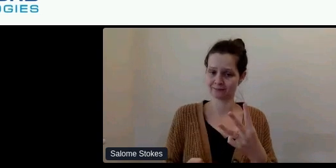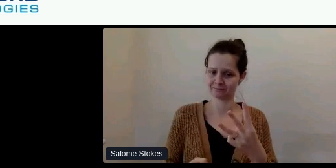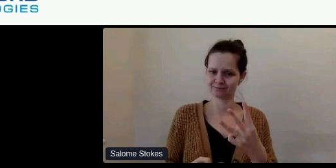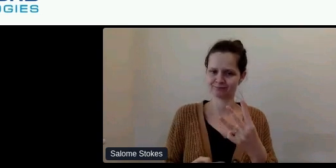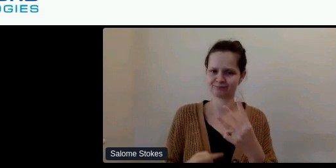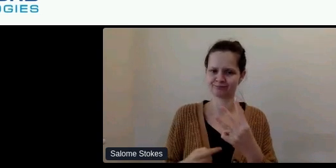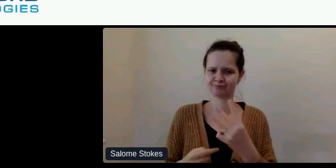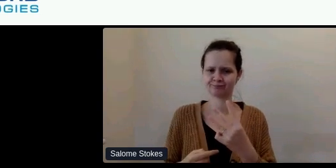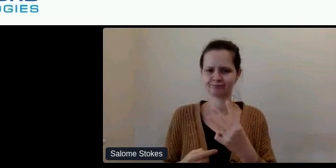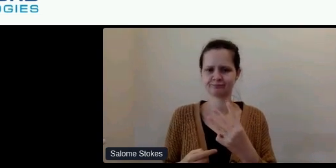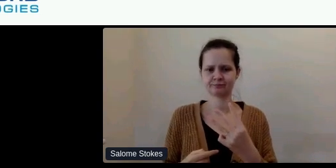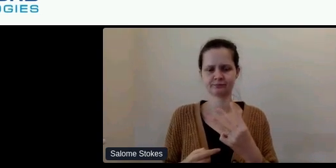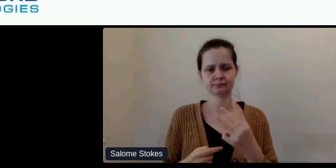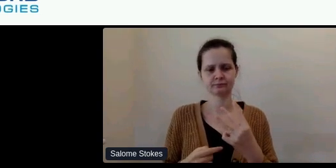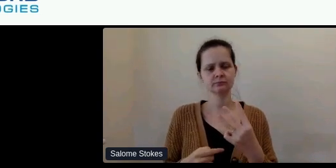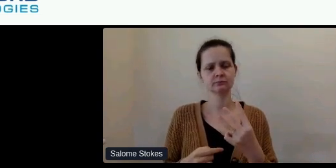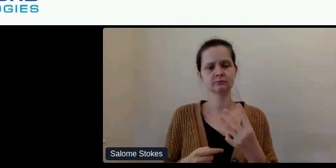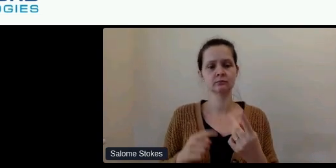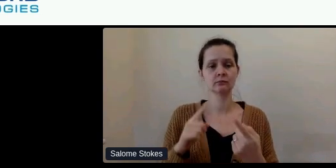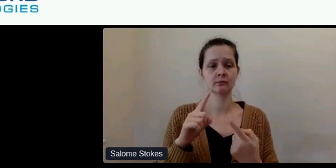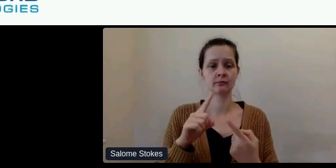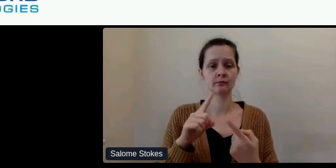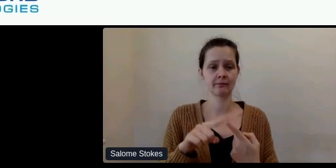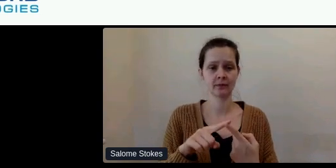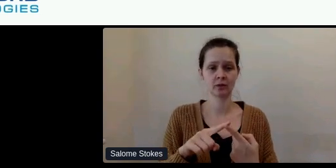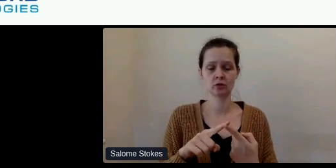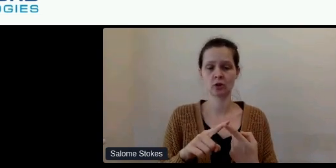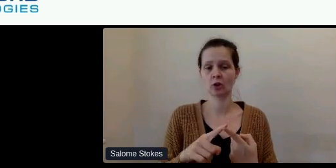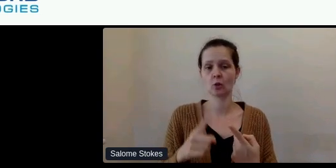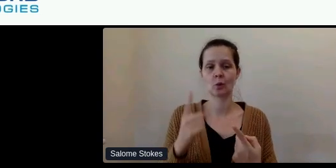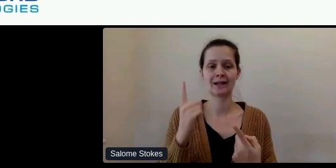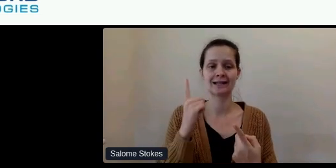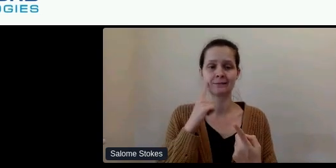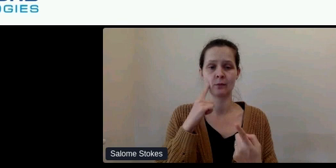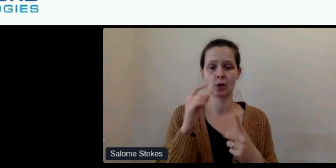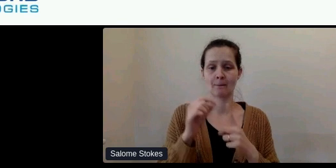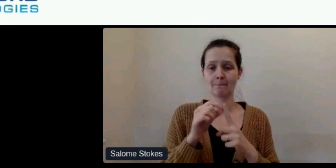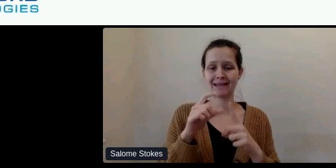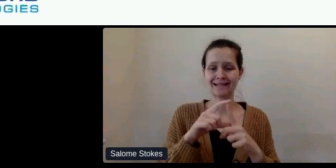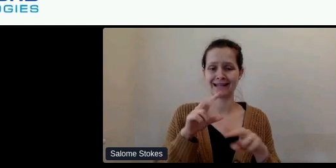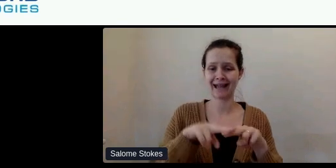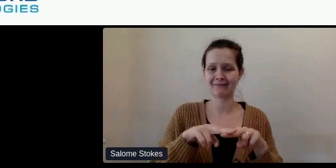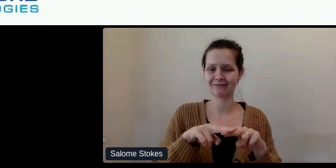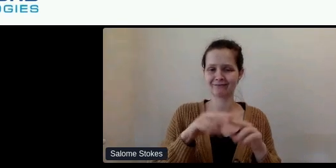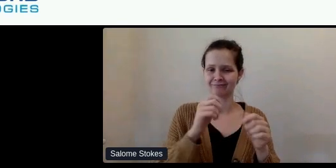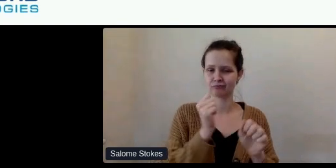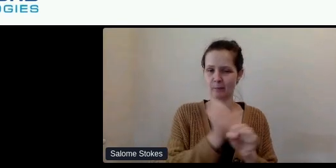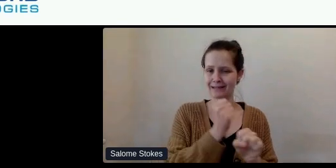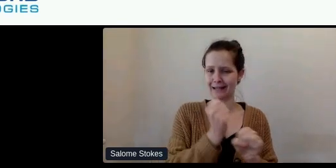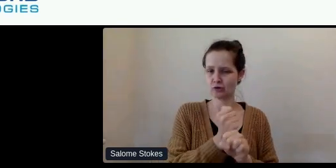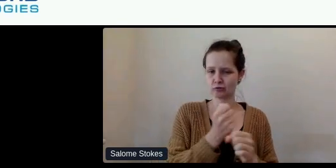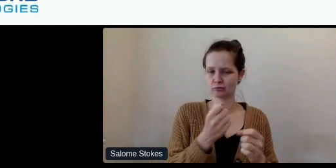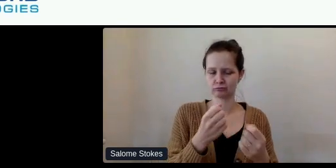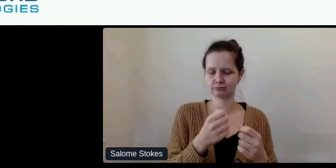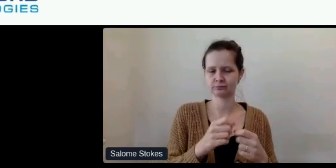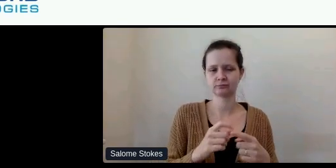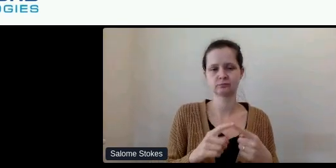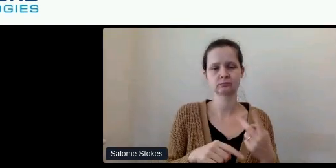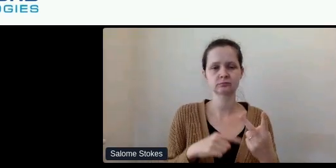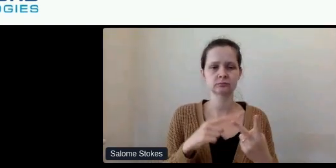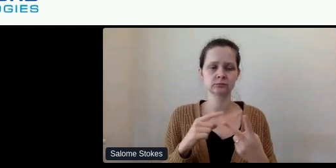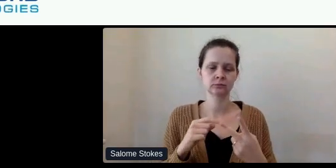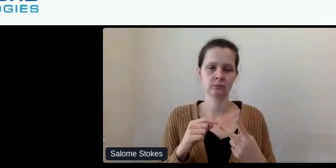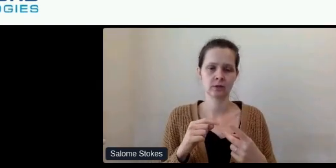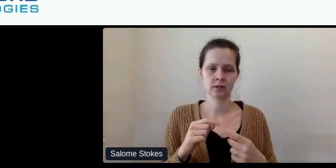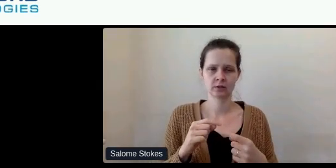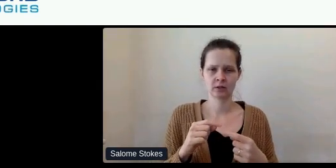So the platform provides a simple PDF remediation tool. It uses a piece of our trademark technology